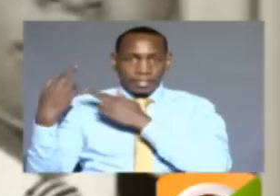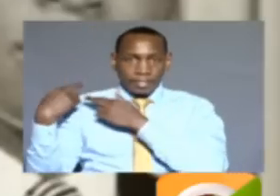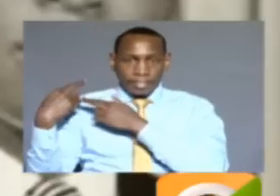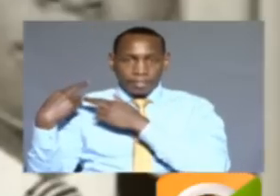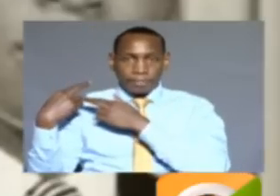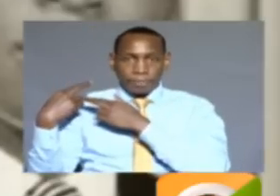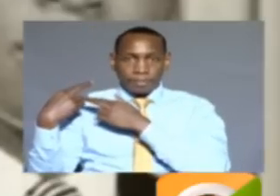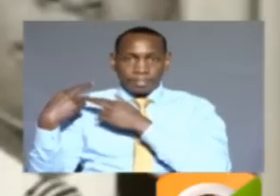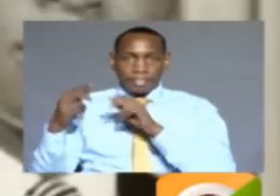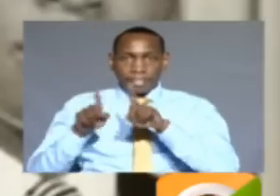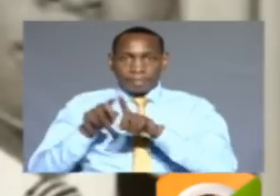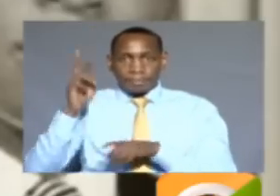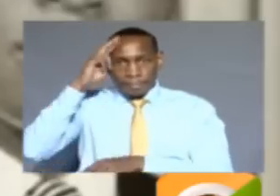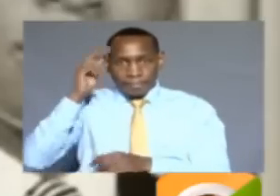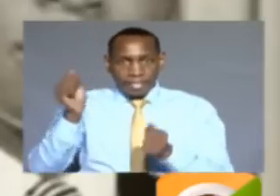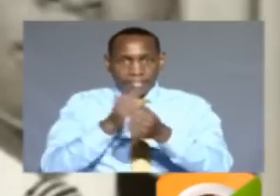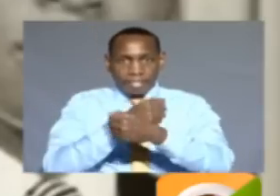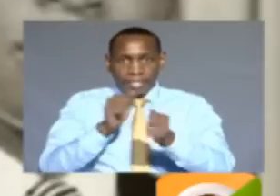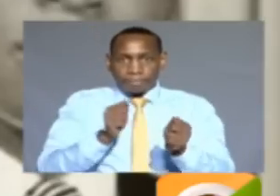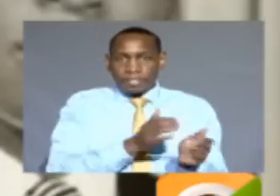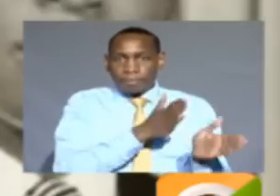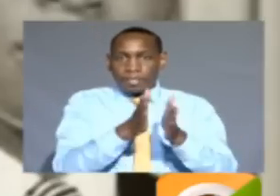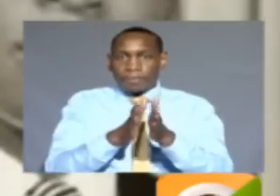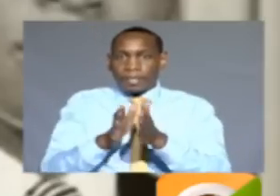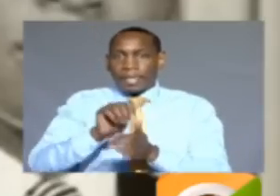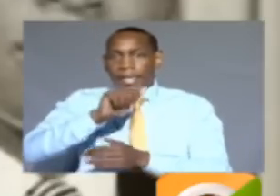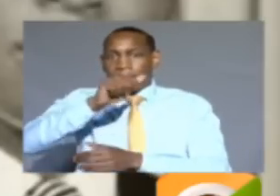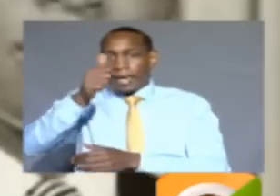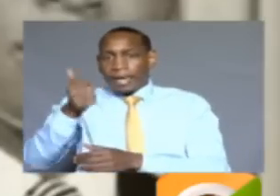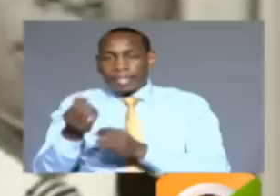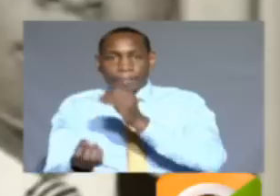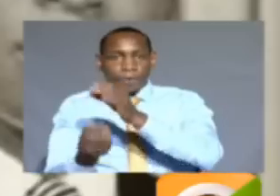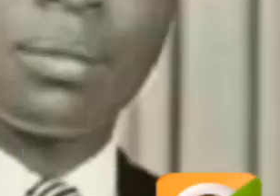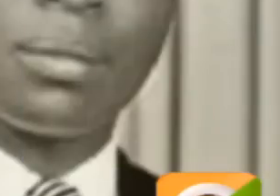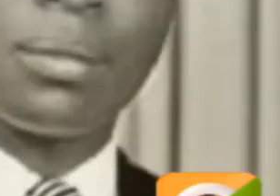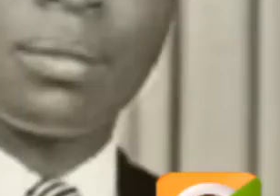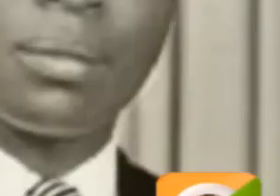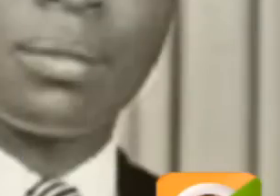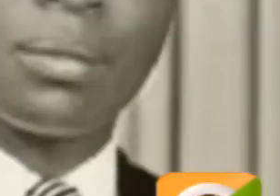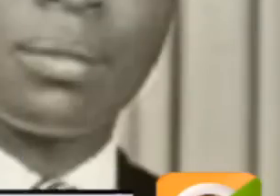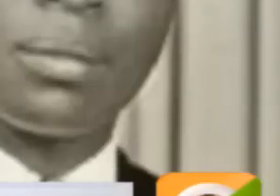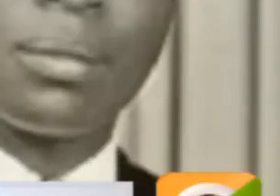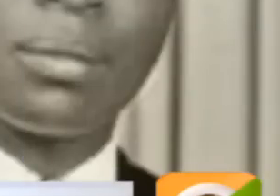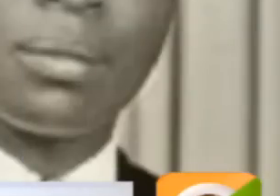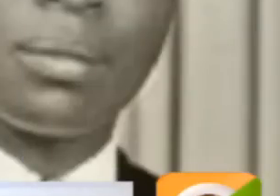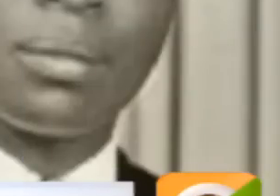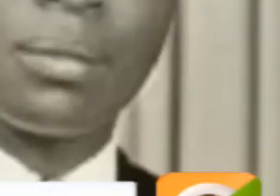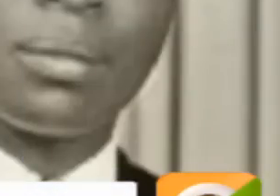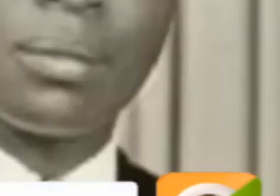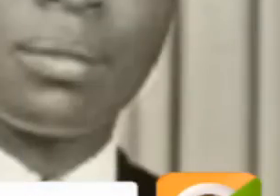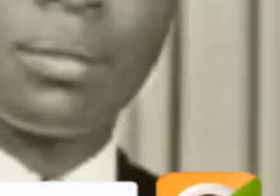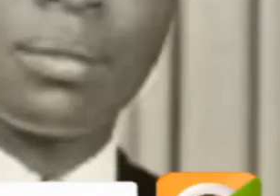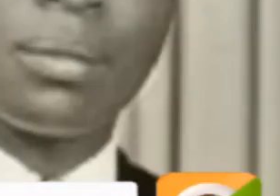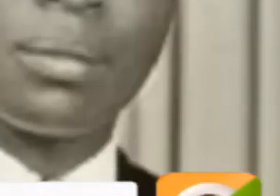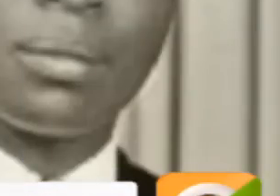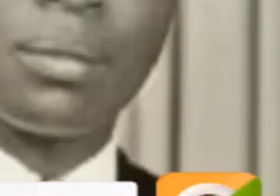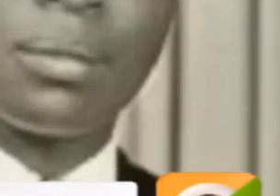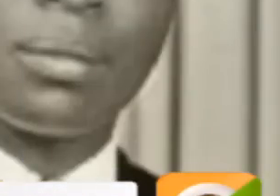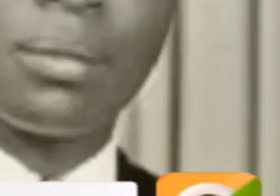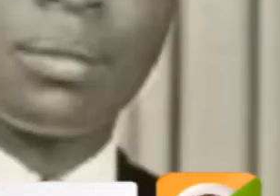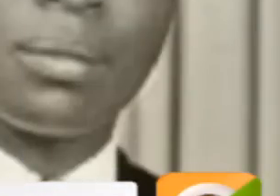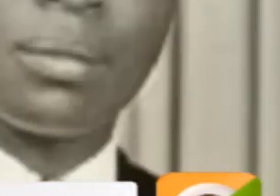reason that you cannot hope to plan other forms of production if you cannot plan the production of the